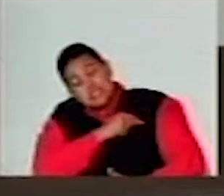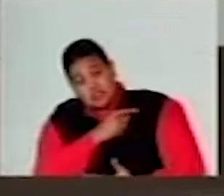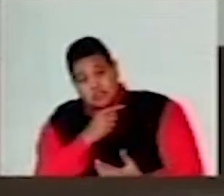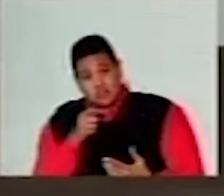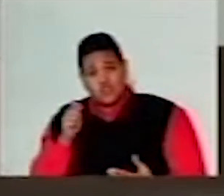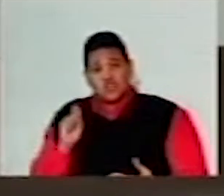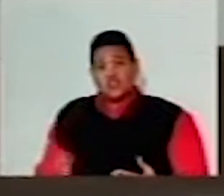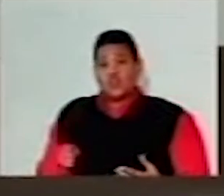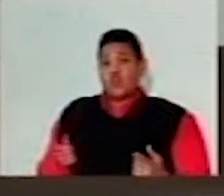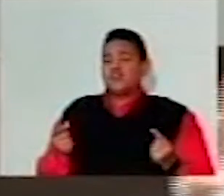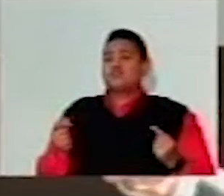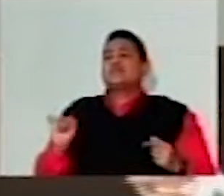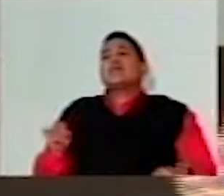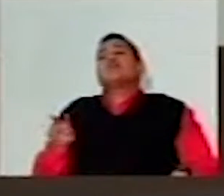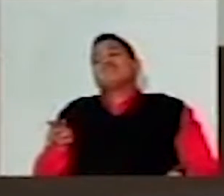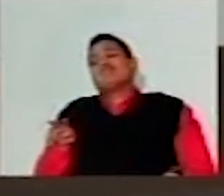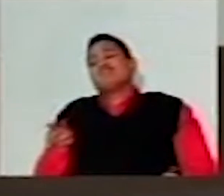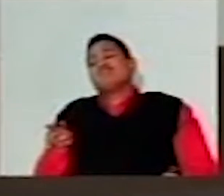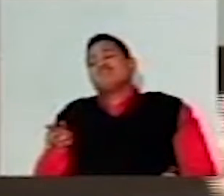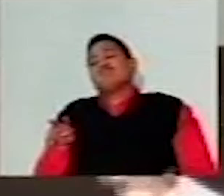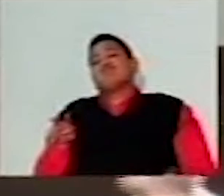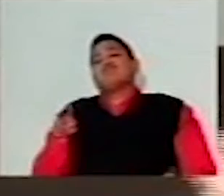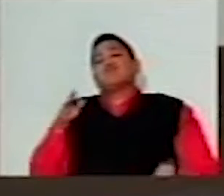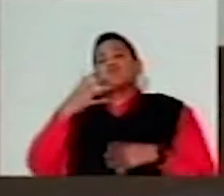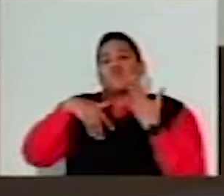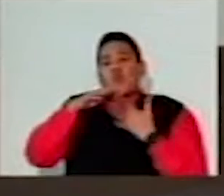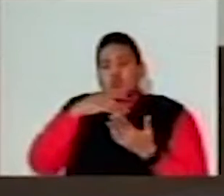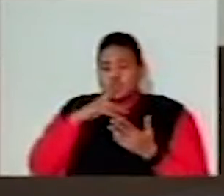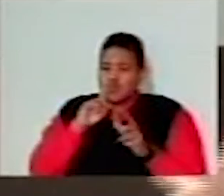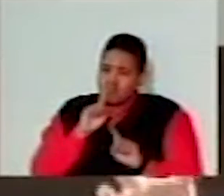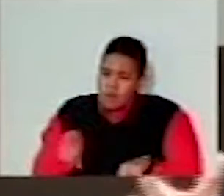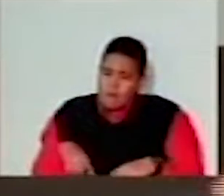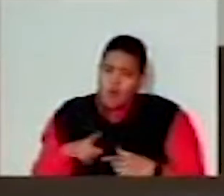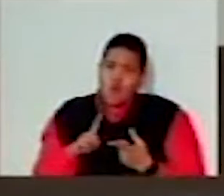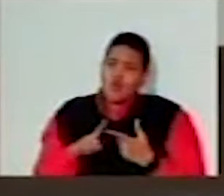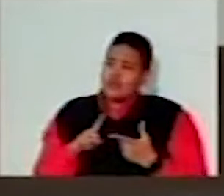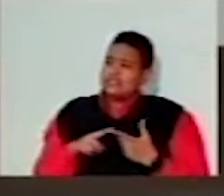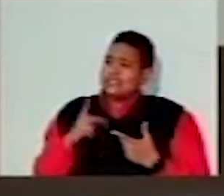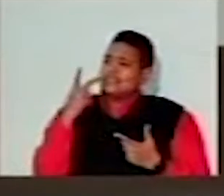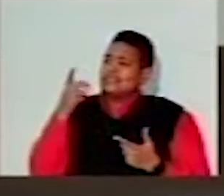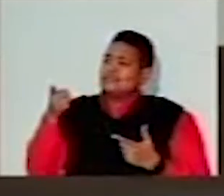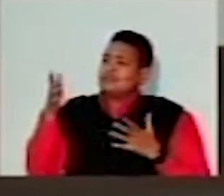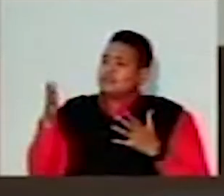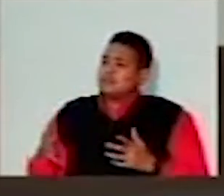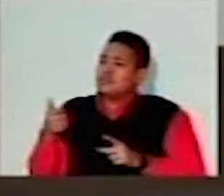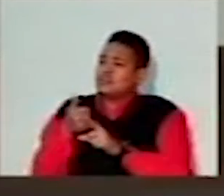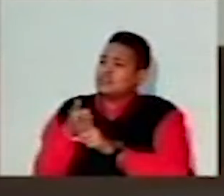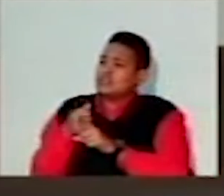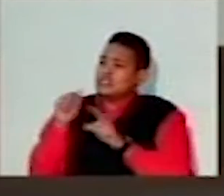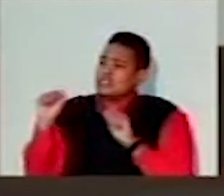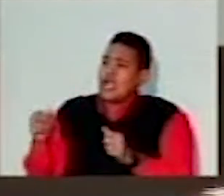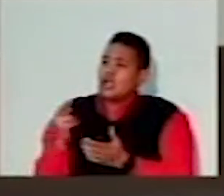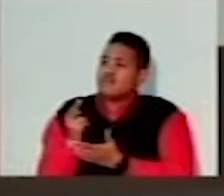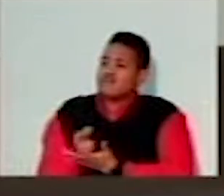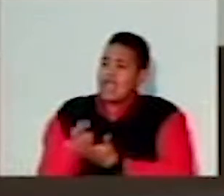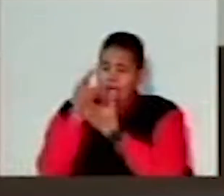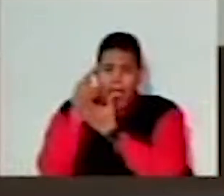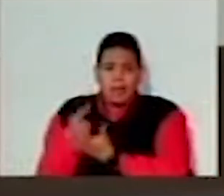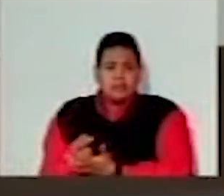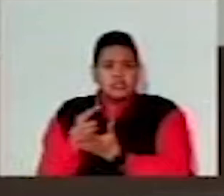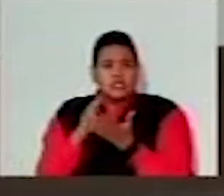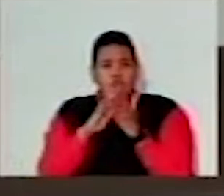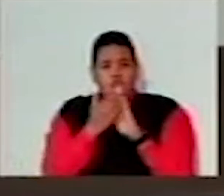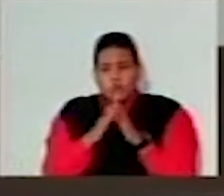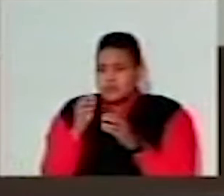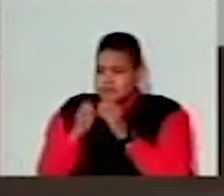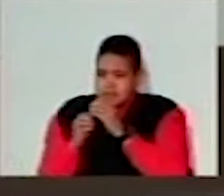use restorative justice, to use the social inquiry report to see if this offender can be rehabilitated within the